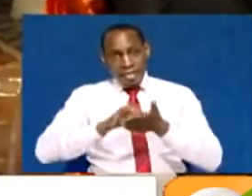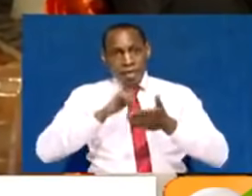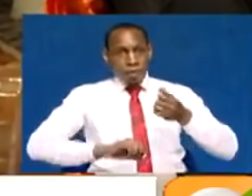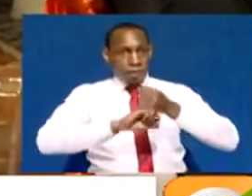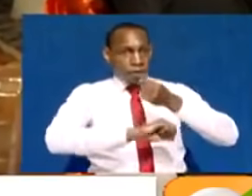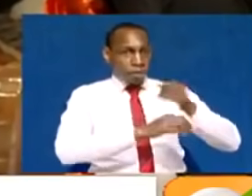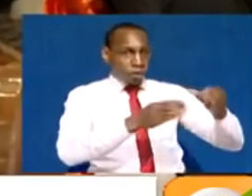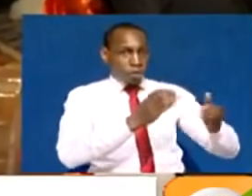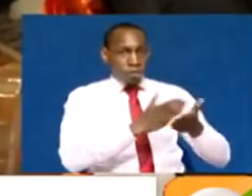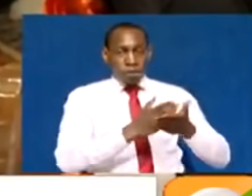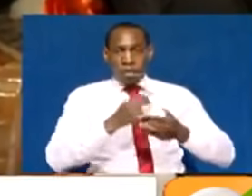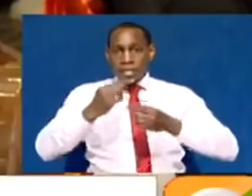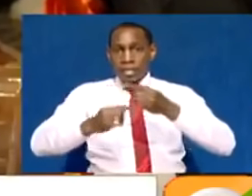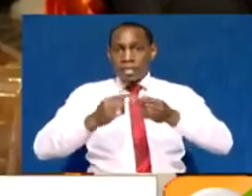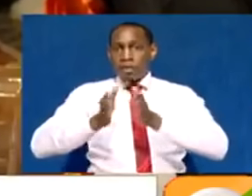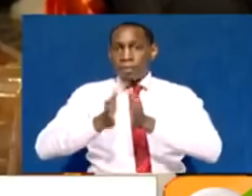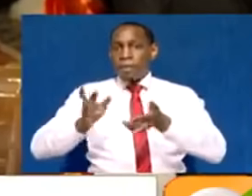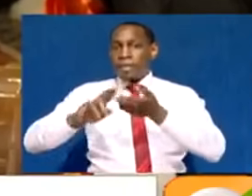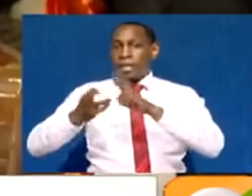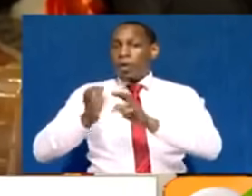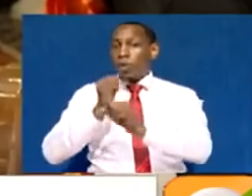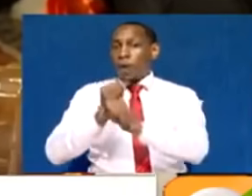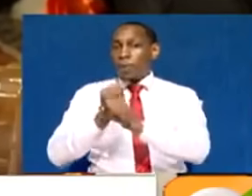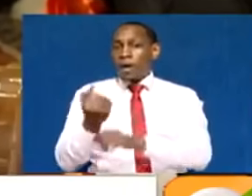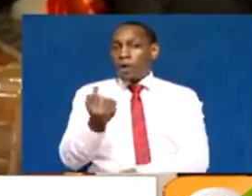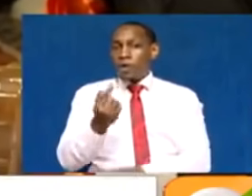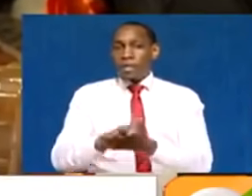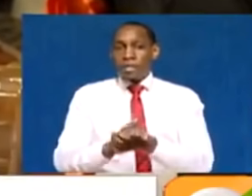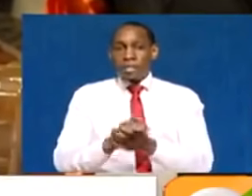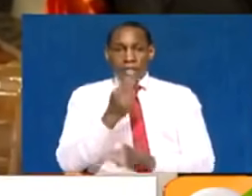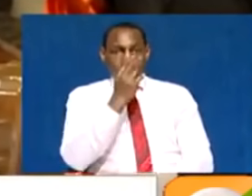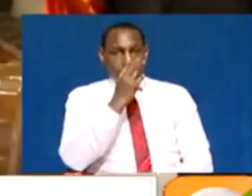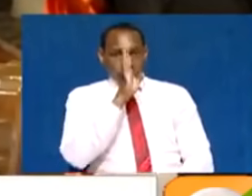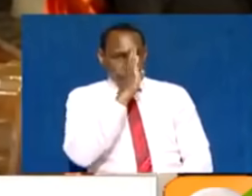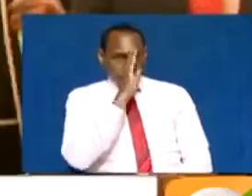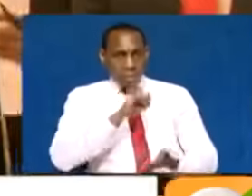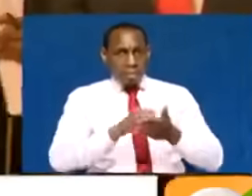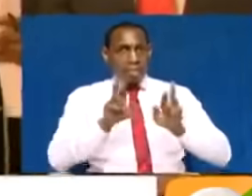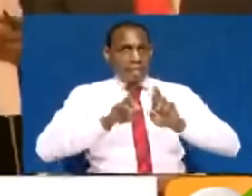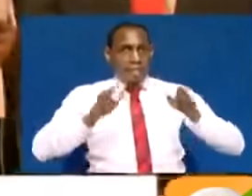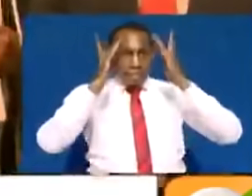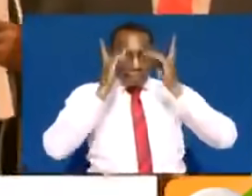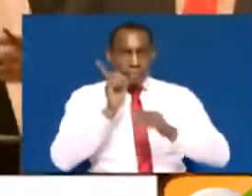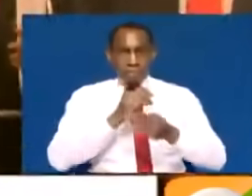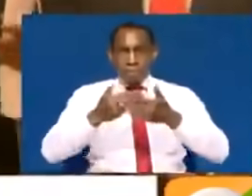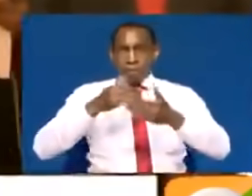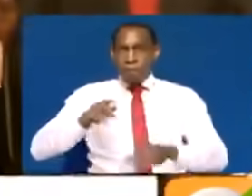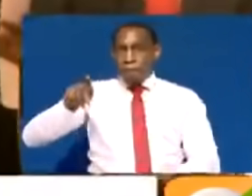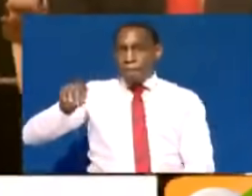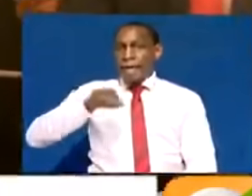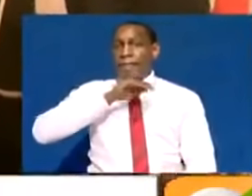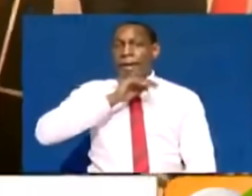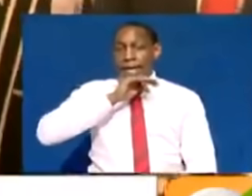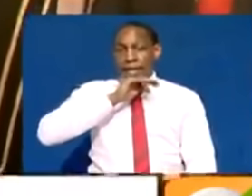the foundation was simply carrying out a public relations exercise, with suspicion rife that it had already settled on former Prime Minister